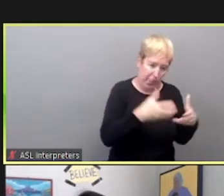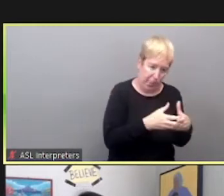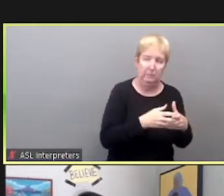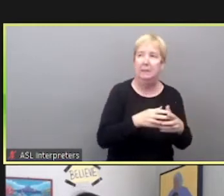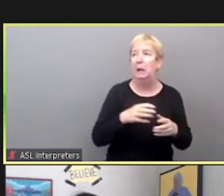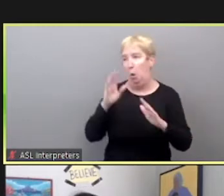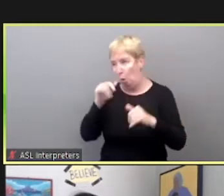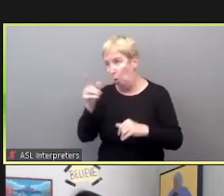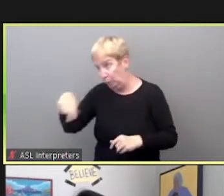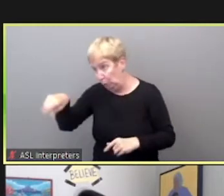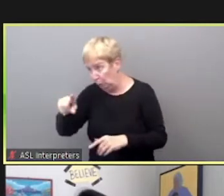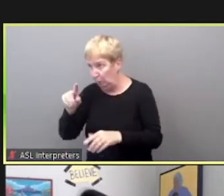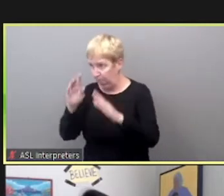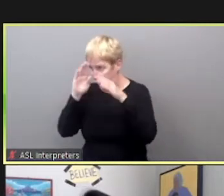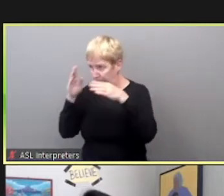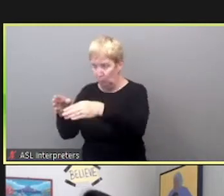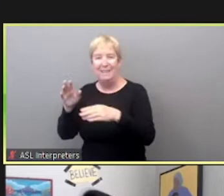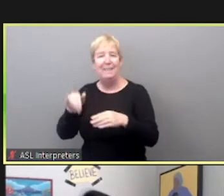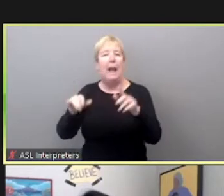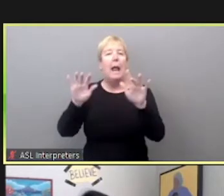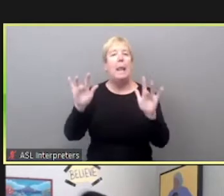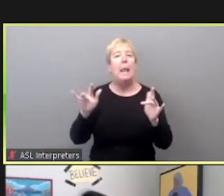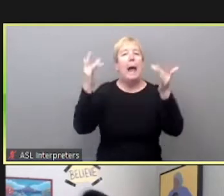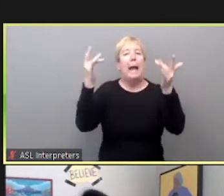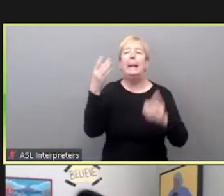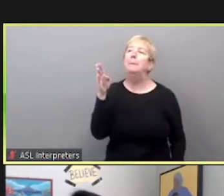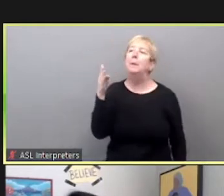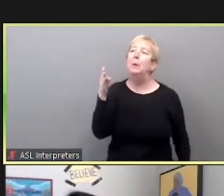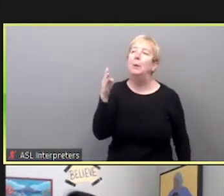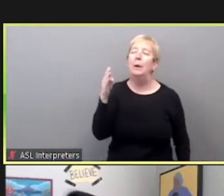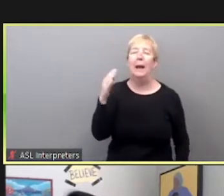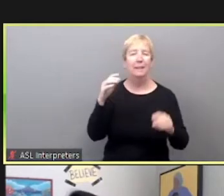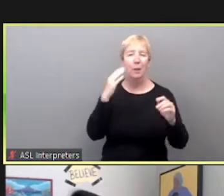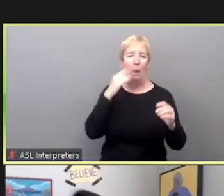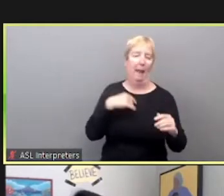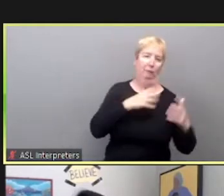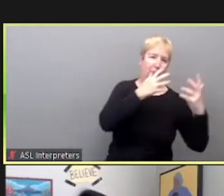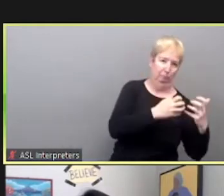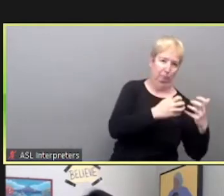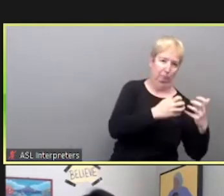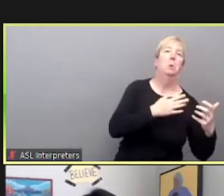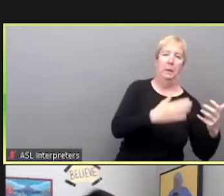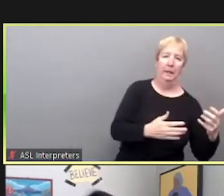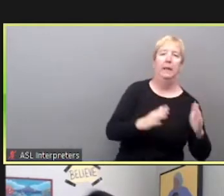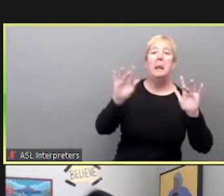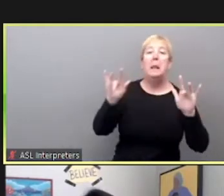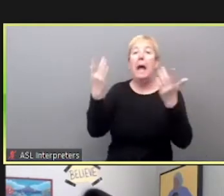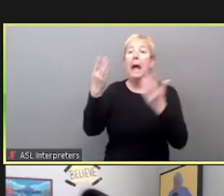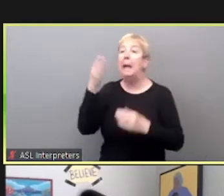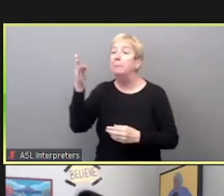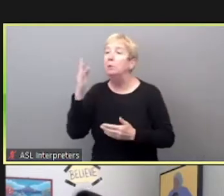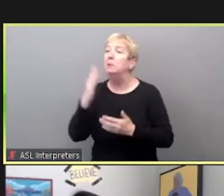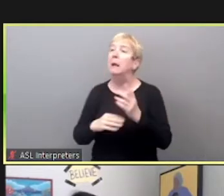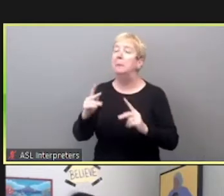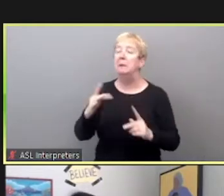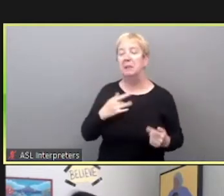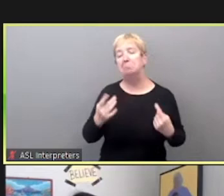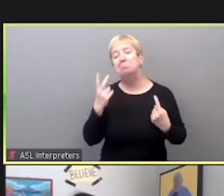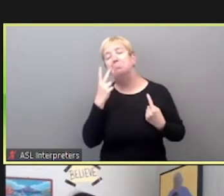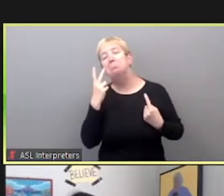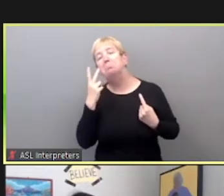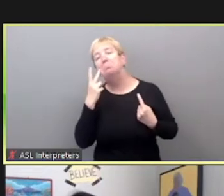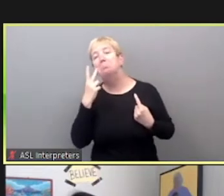that light blue group, people who are going to wait and see to see if we can kind of share with people, gain